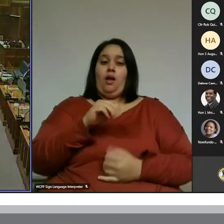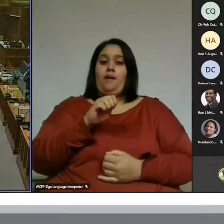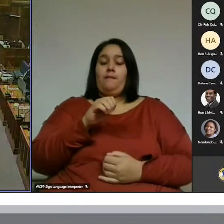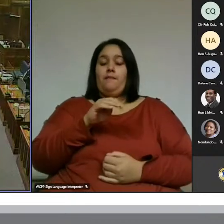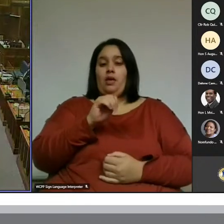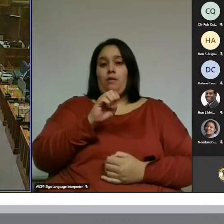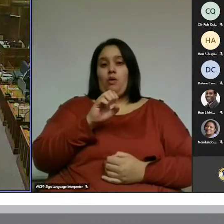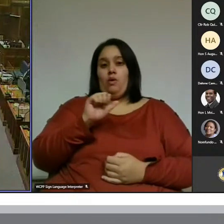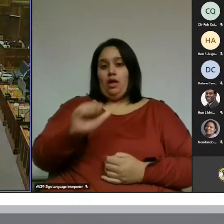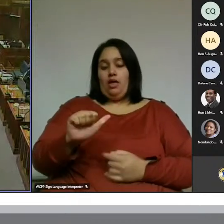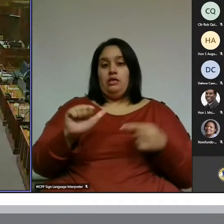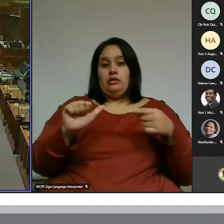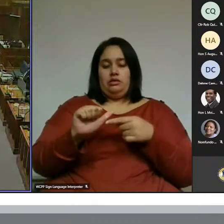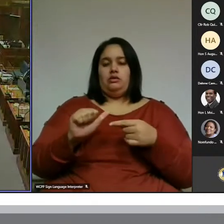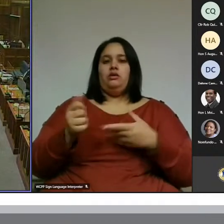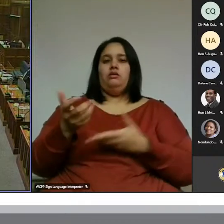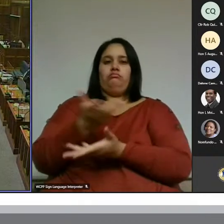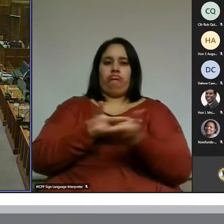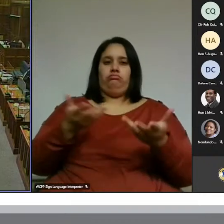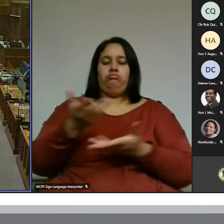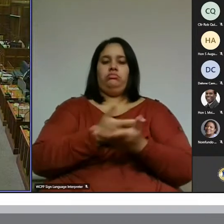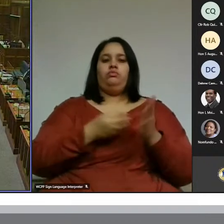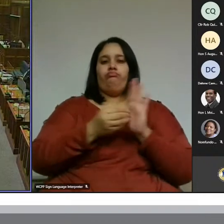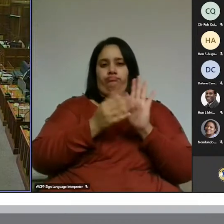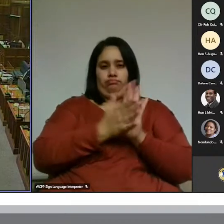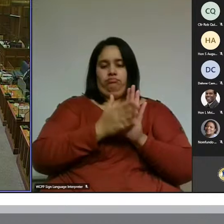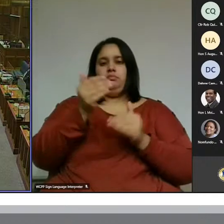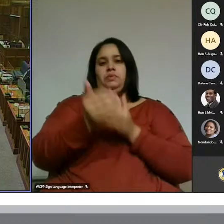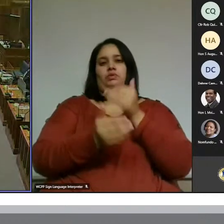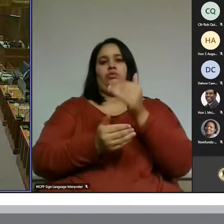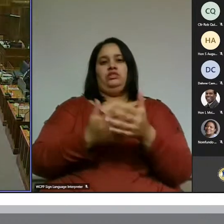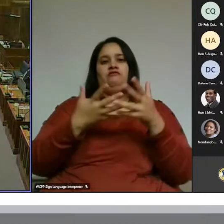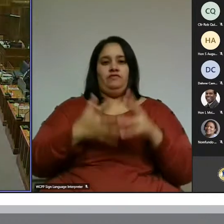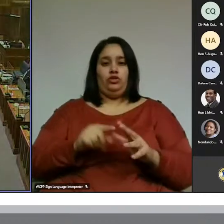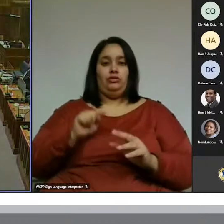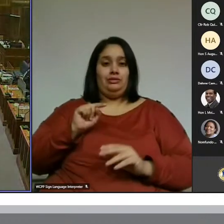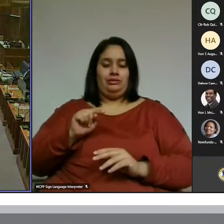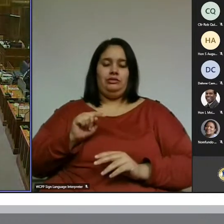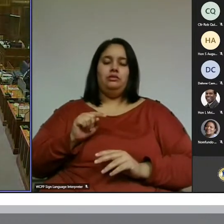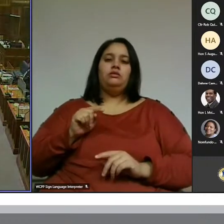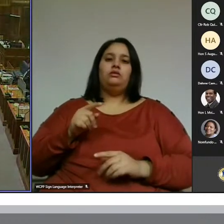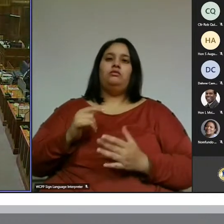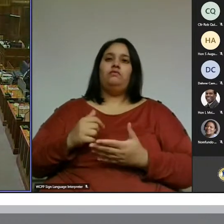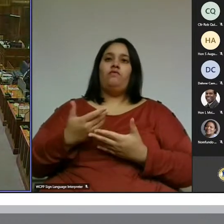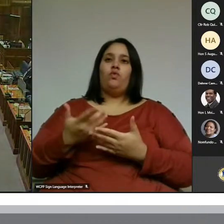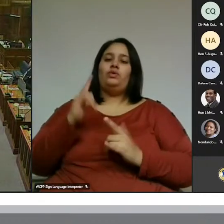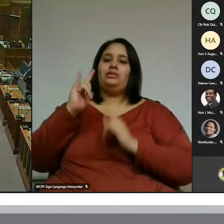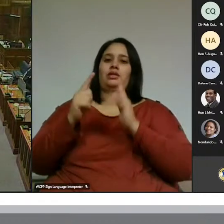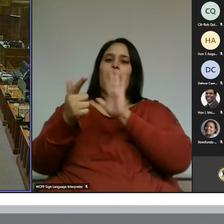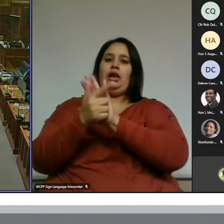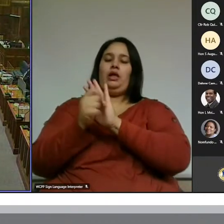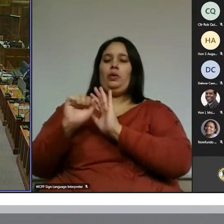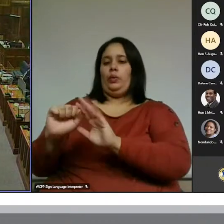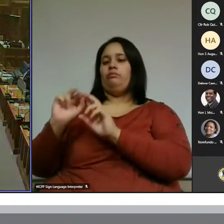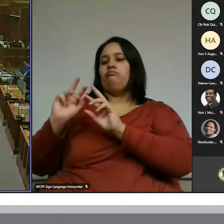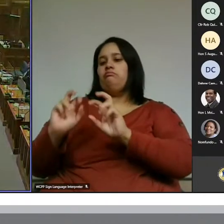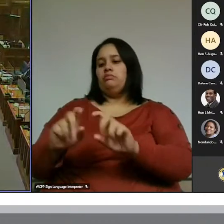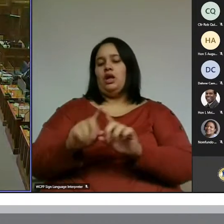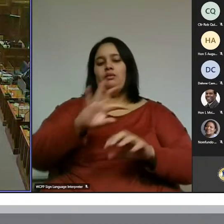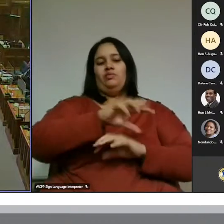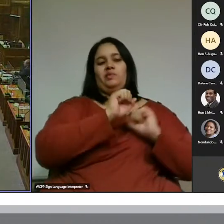agreement, some processes that we've put into place that has gone both to city legal and to